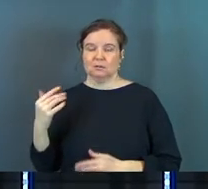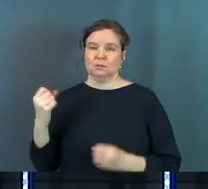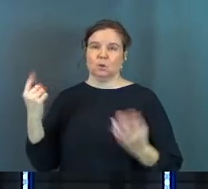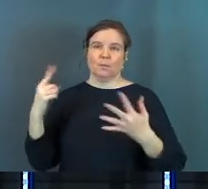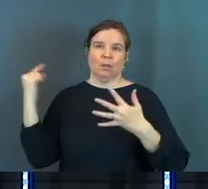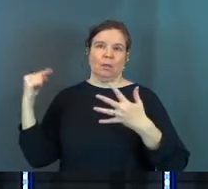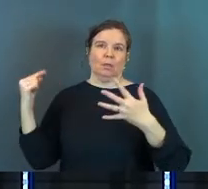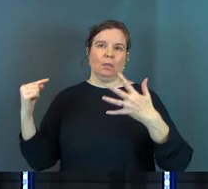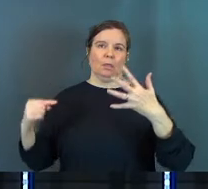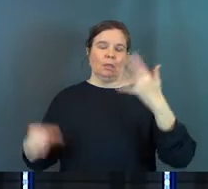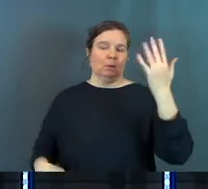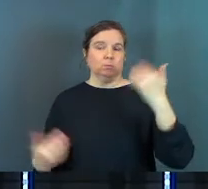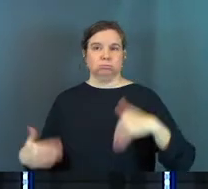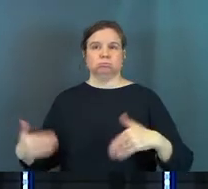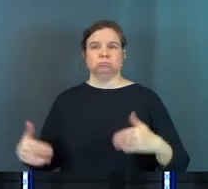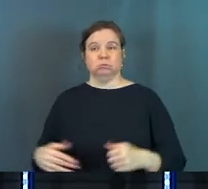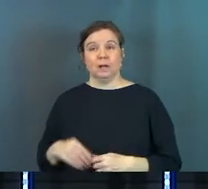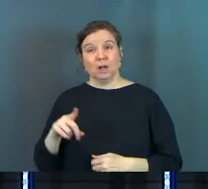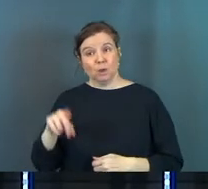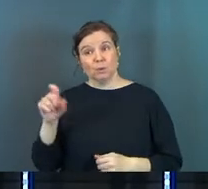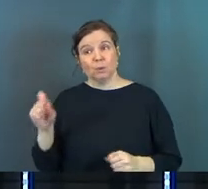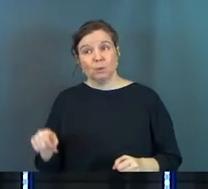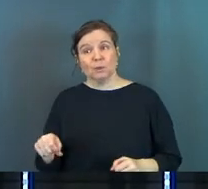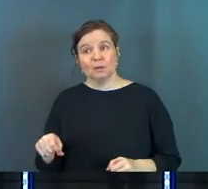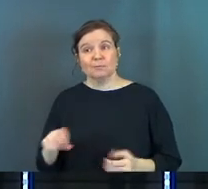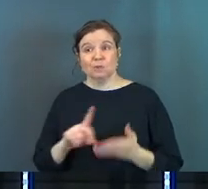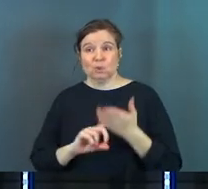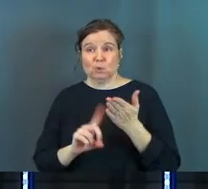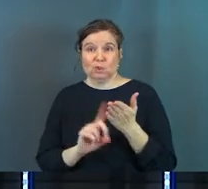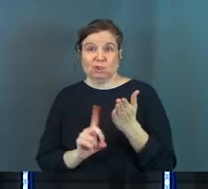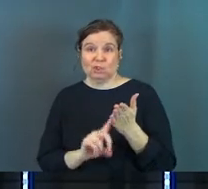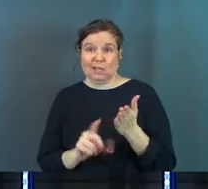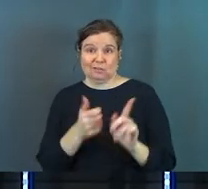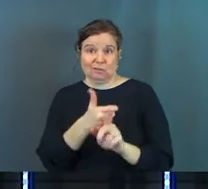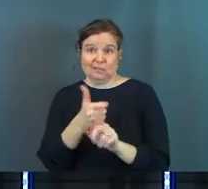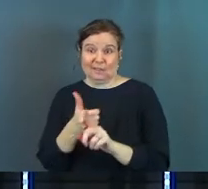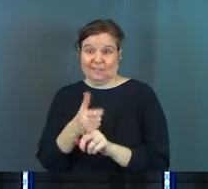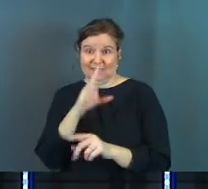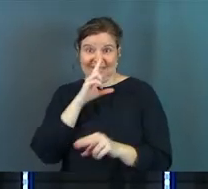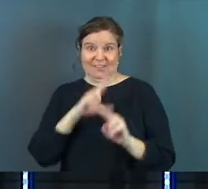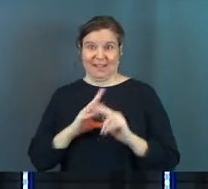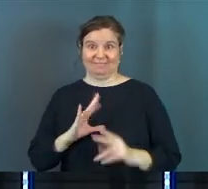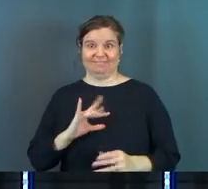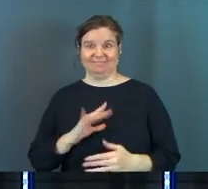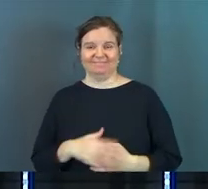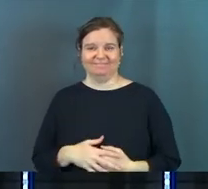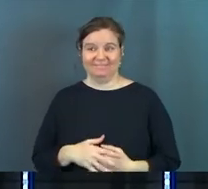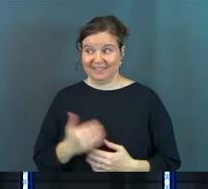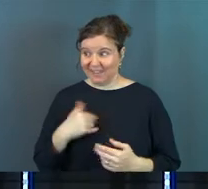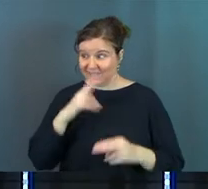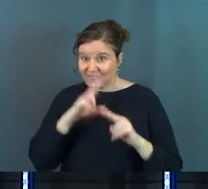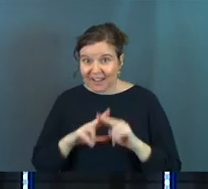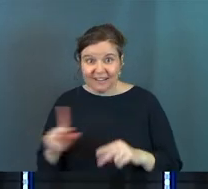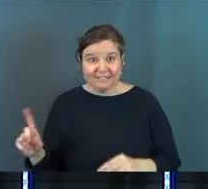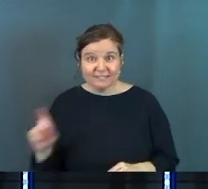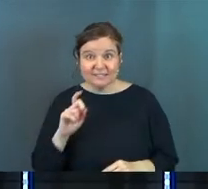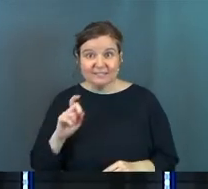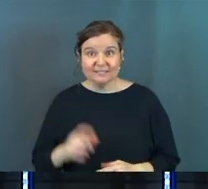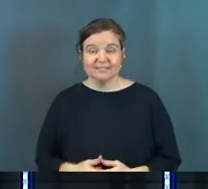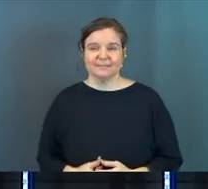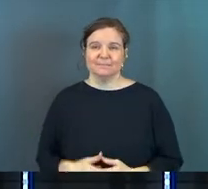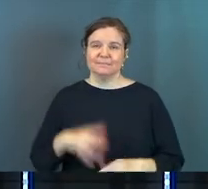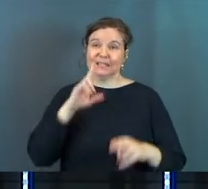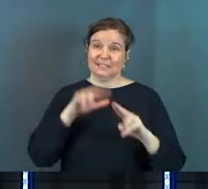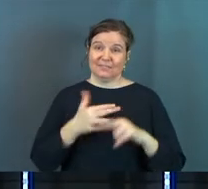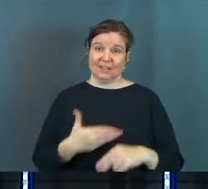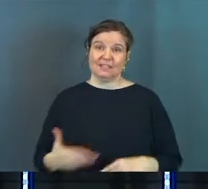much. And you can check all this stuff out. It's fun. Anybody having fun?